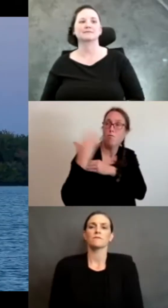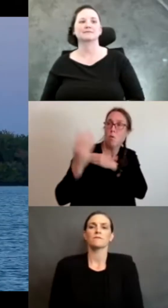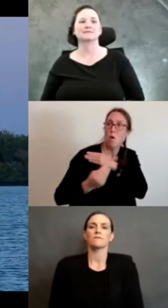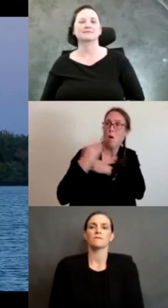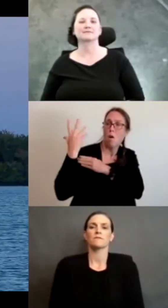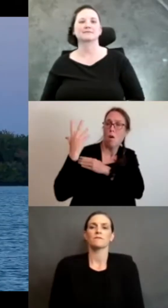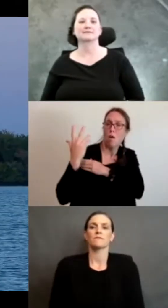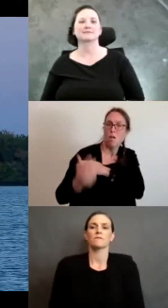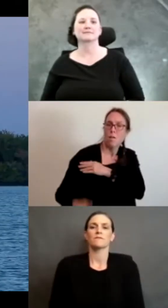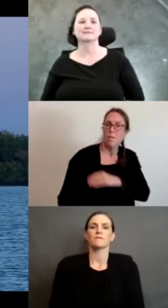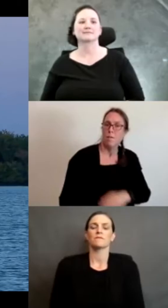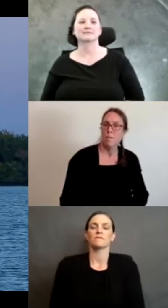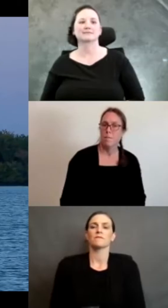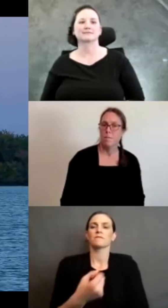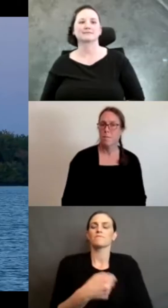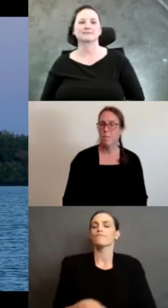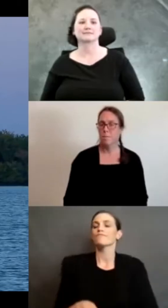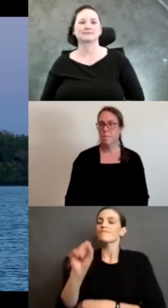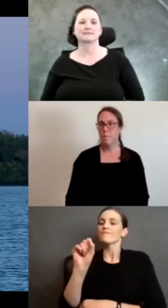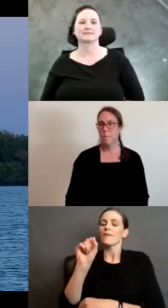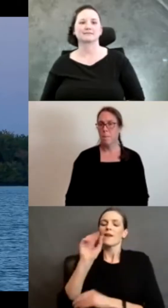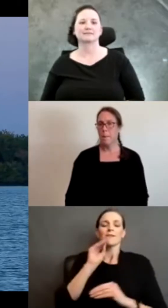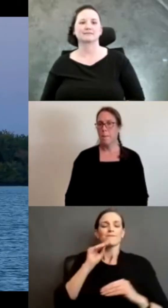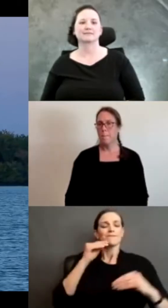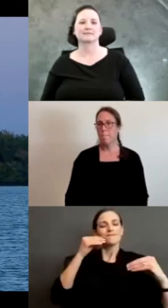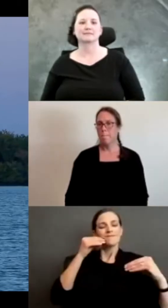of her wristwatch as the message scrolls